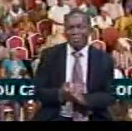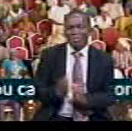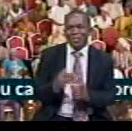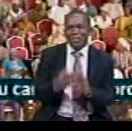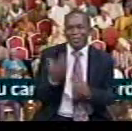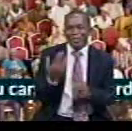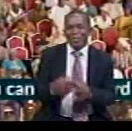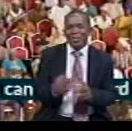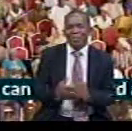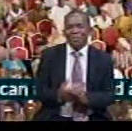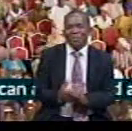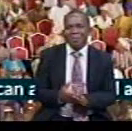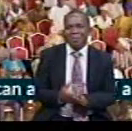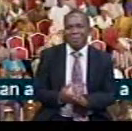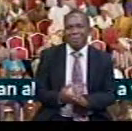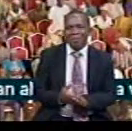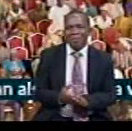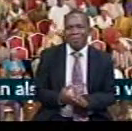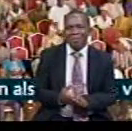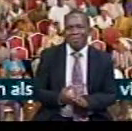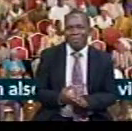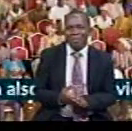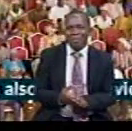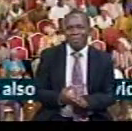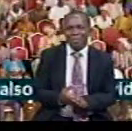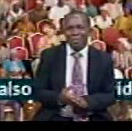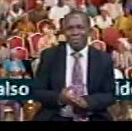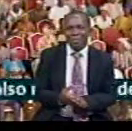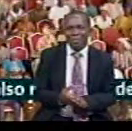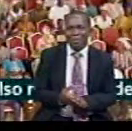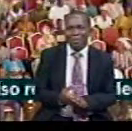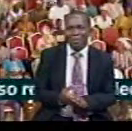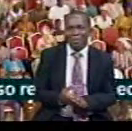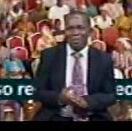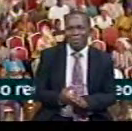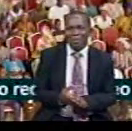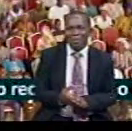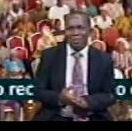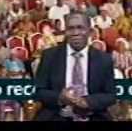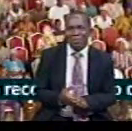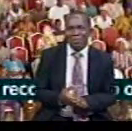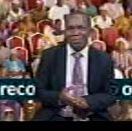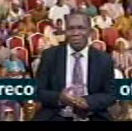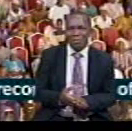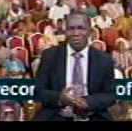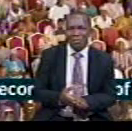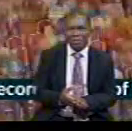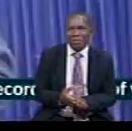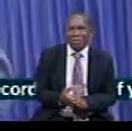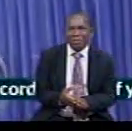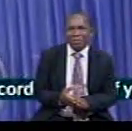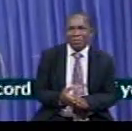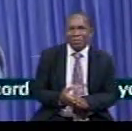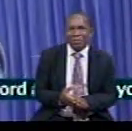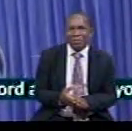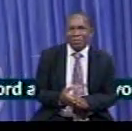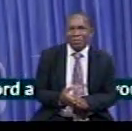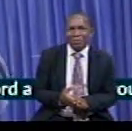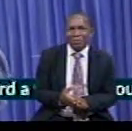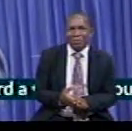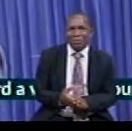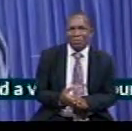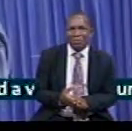Yeni abe mano e won cry be na watch me and seni oko ball. E mani namu bui. A face